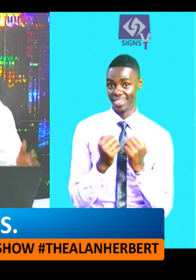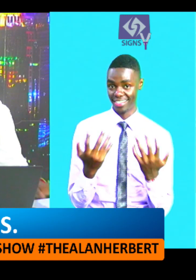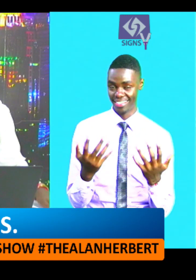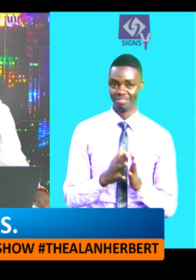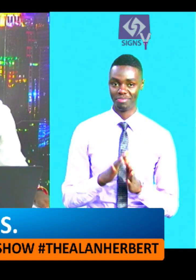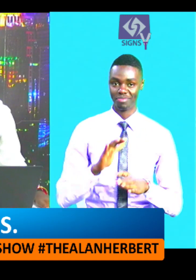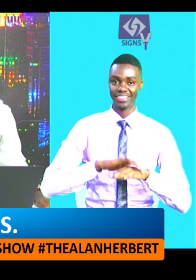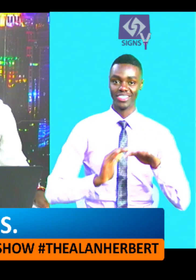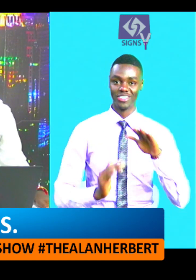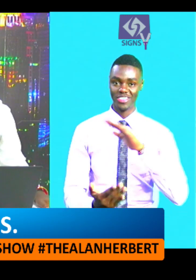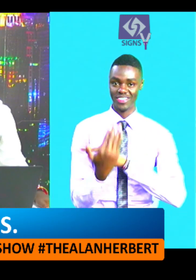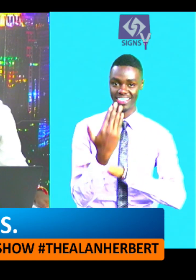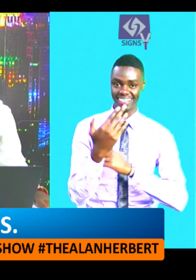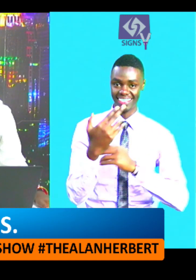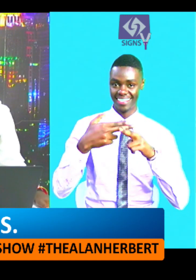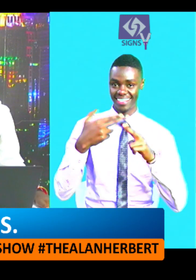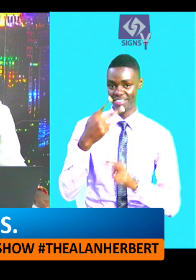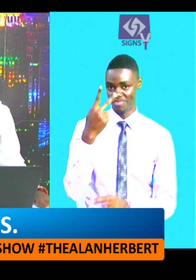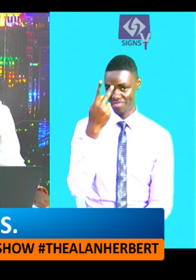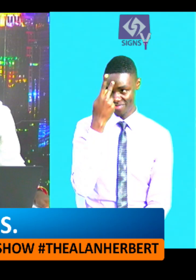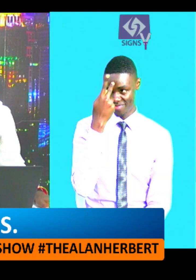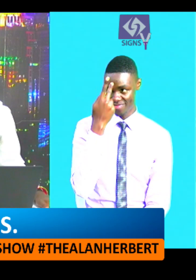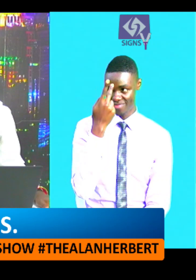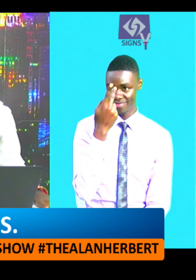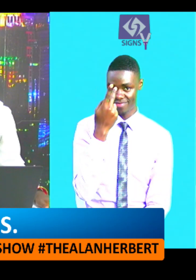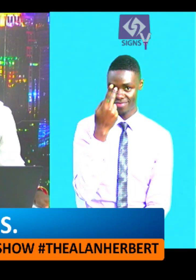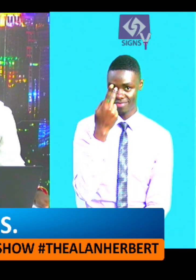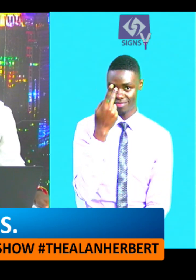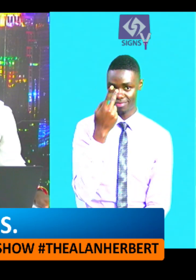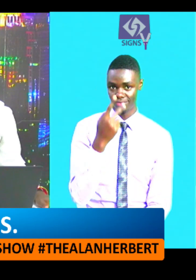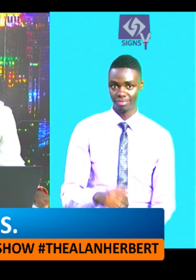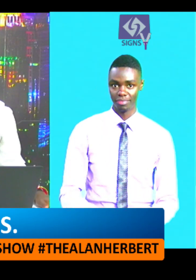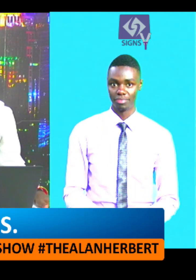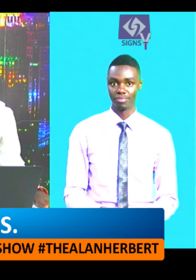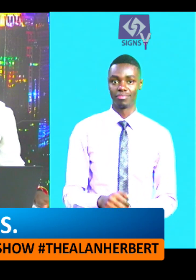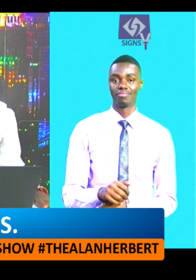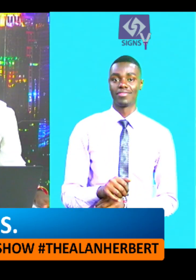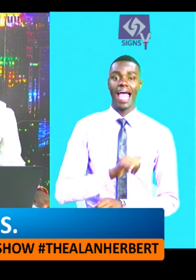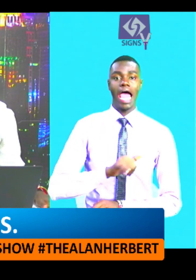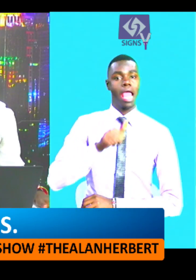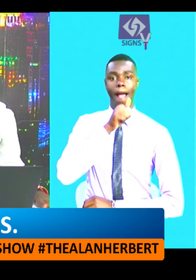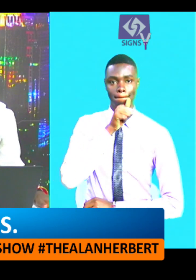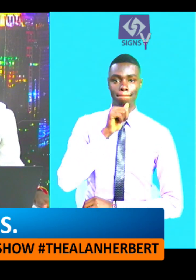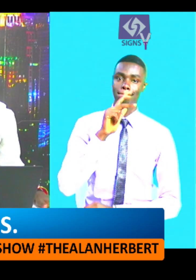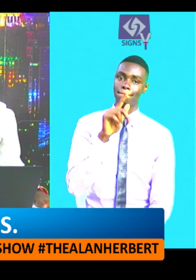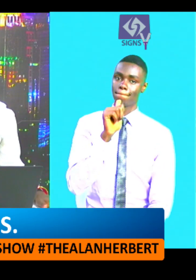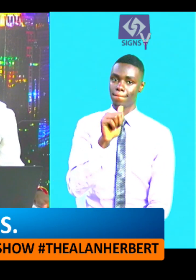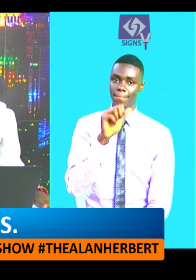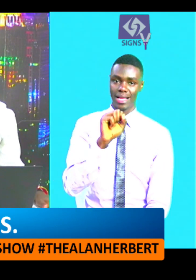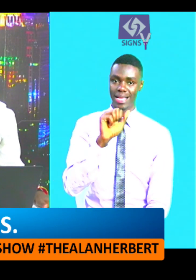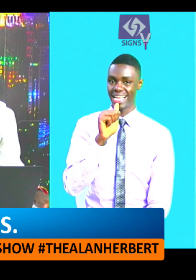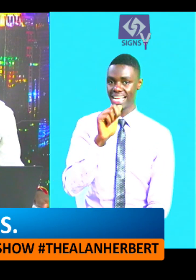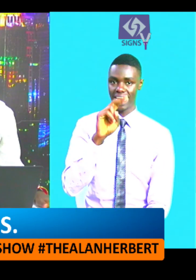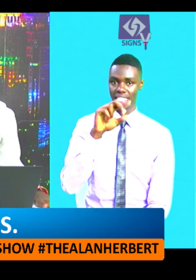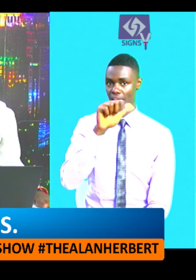was like. Good morning. My name is Kasanga Johnson. I had a wonderful. I am Kasanga Johnson.